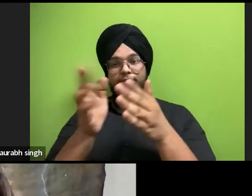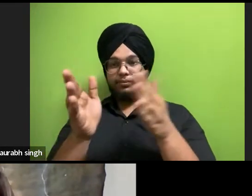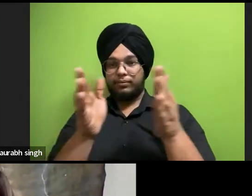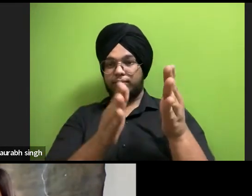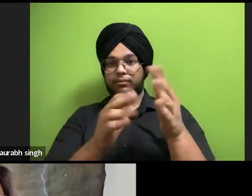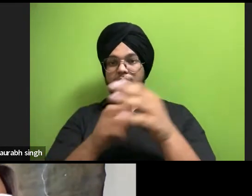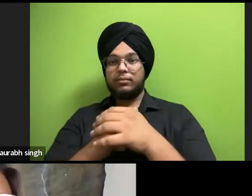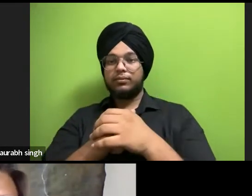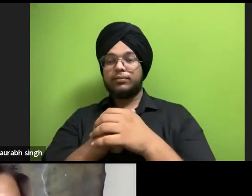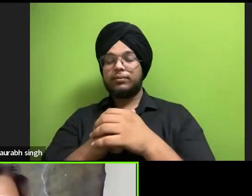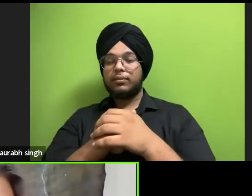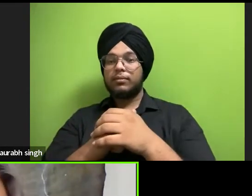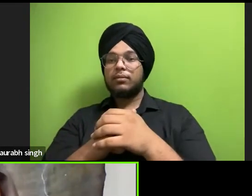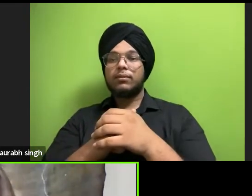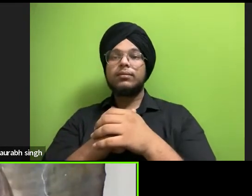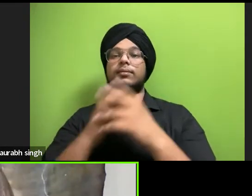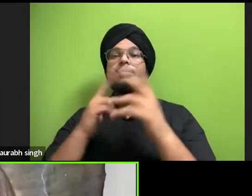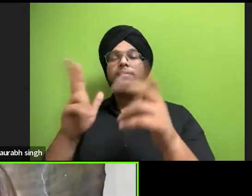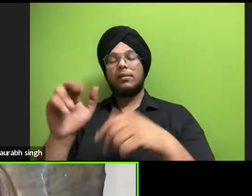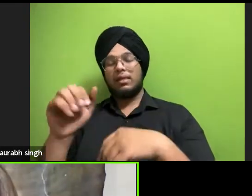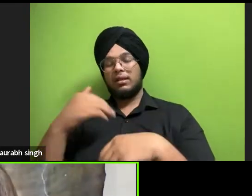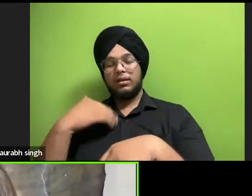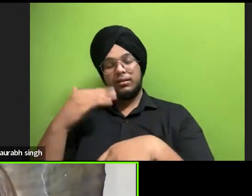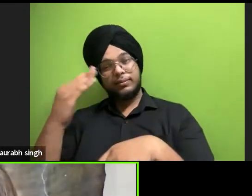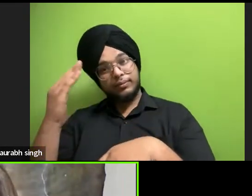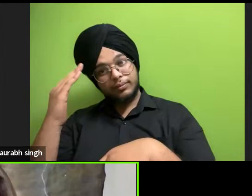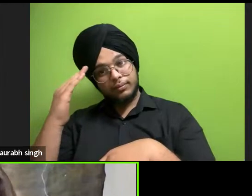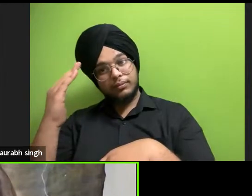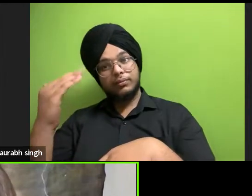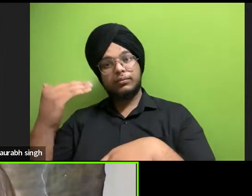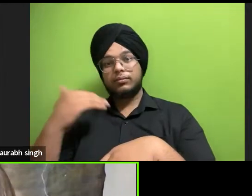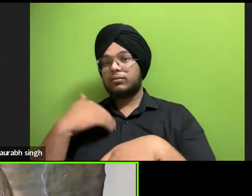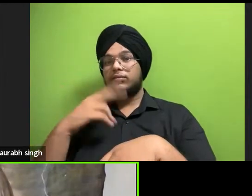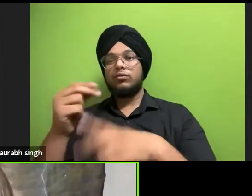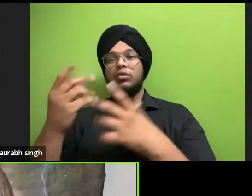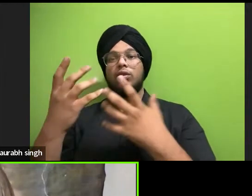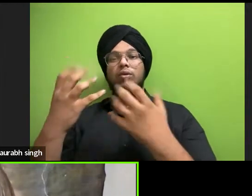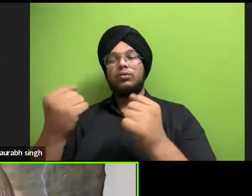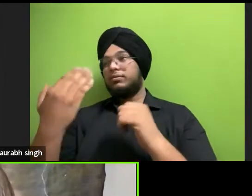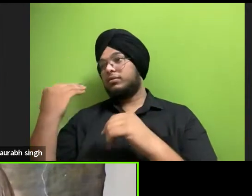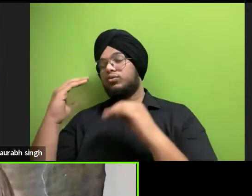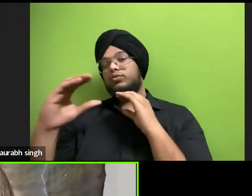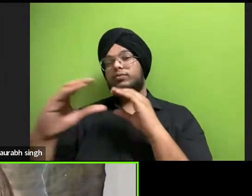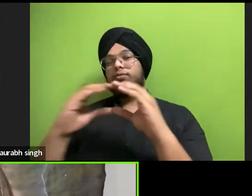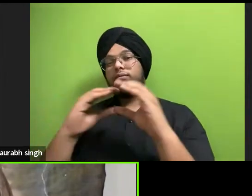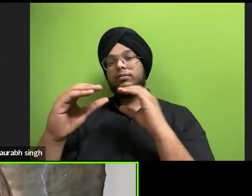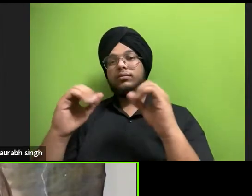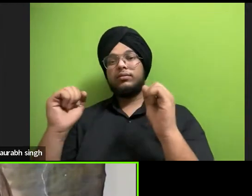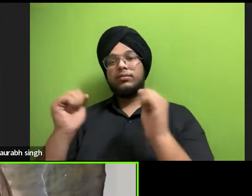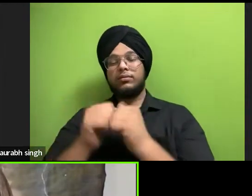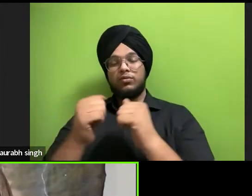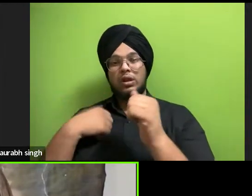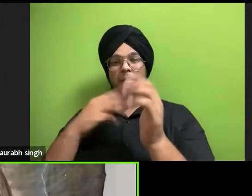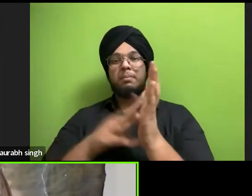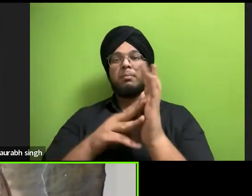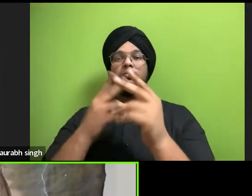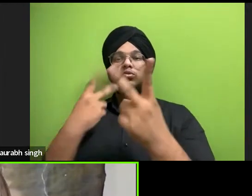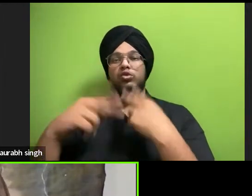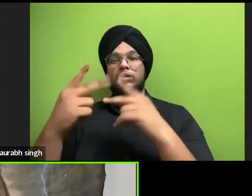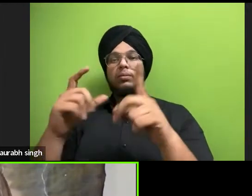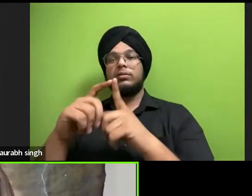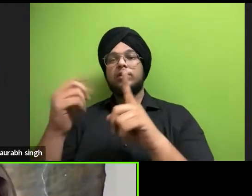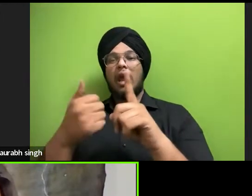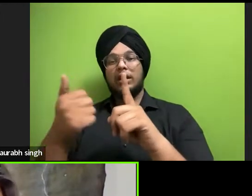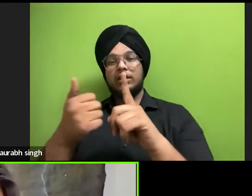inherited? Yeah, I think, you know, I remember having a very recent conversation with another museum director